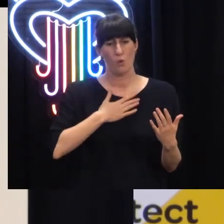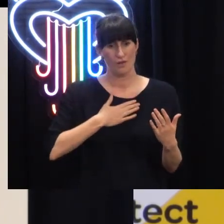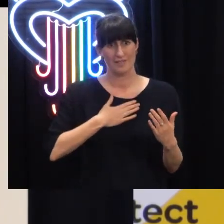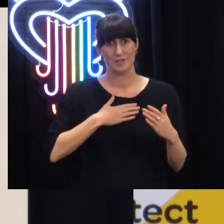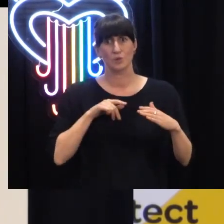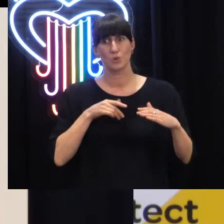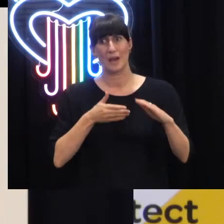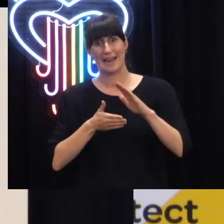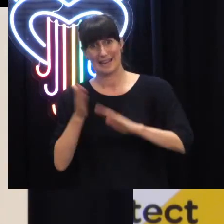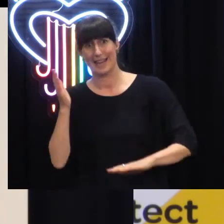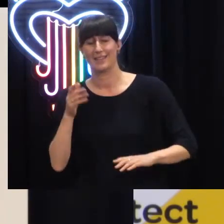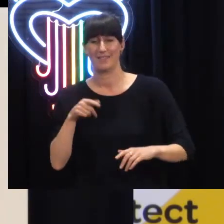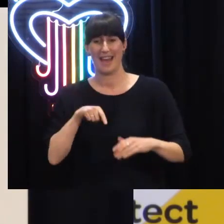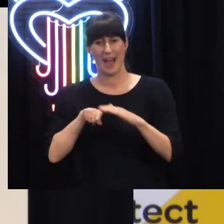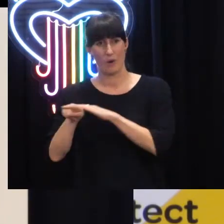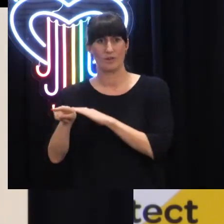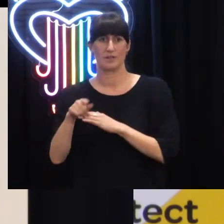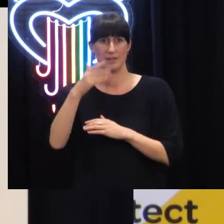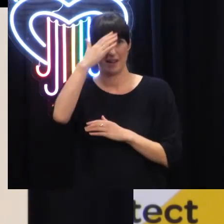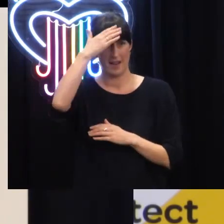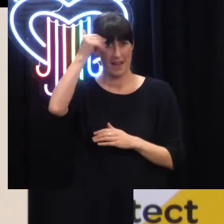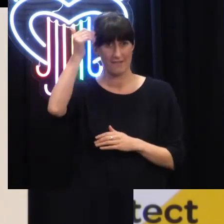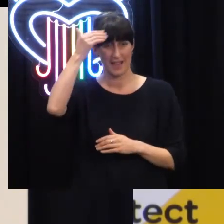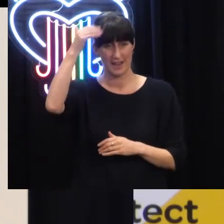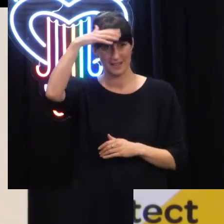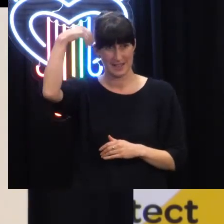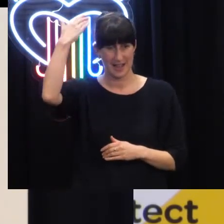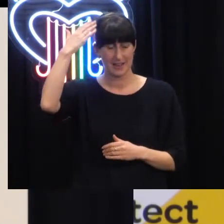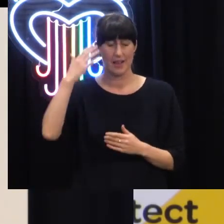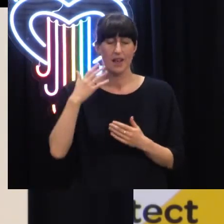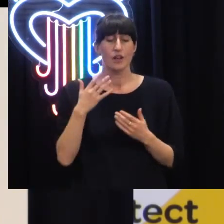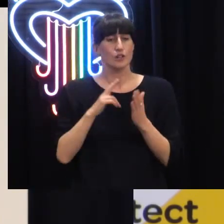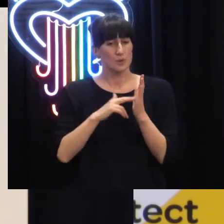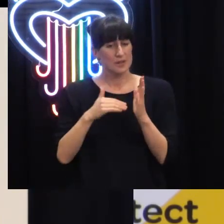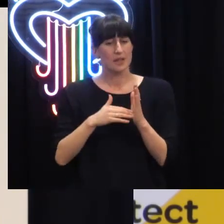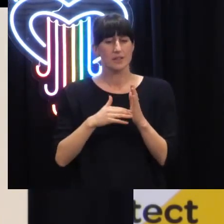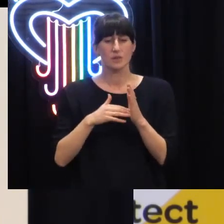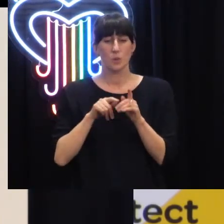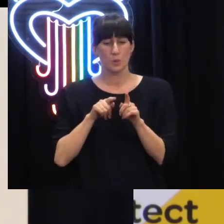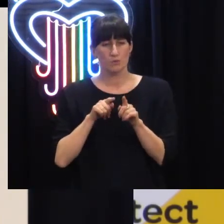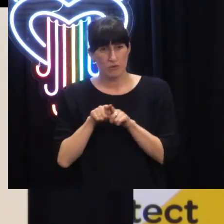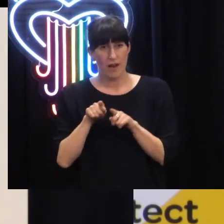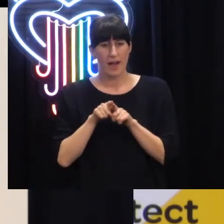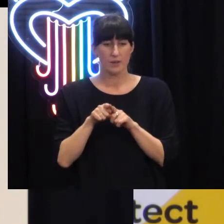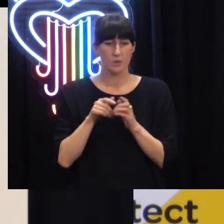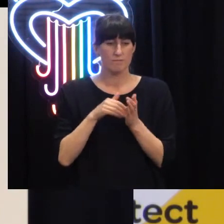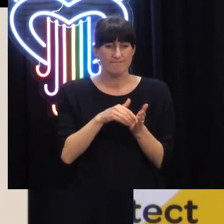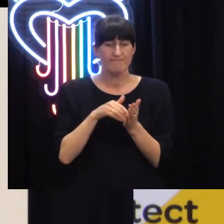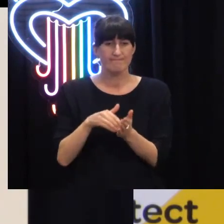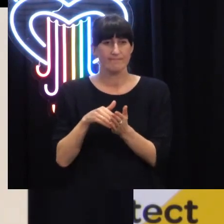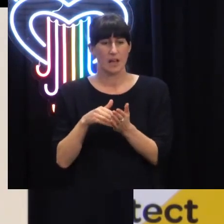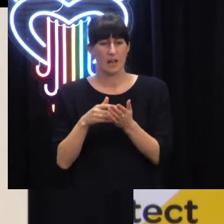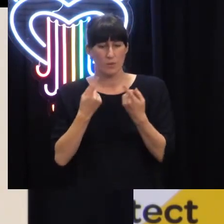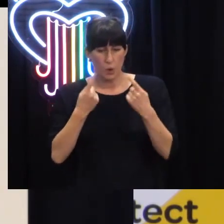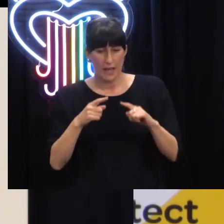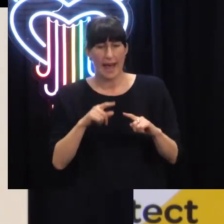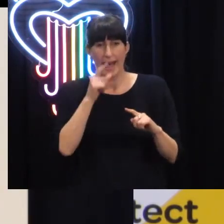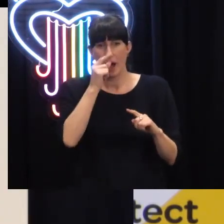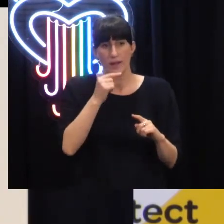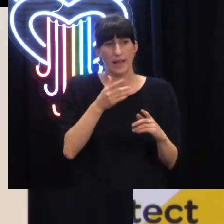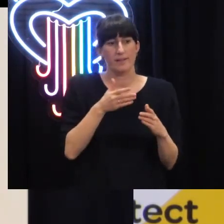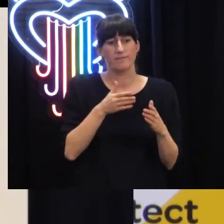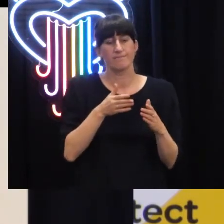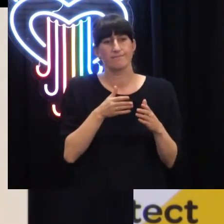of countries who are working through ways in which we may be able to provide further humanitarian assistance, or indeed further pathways